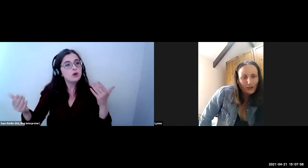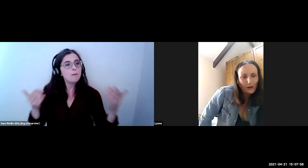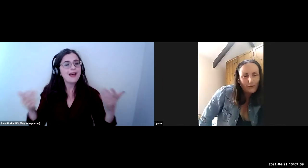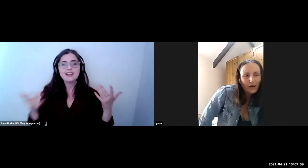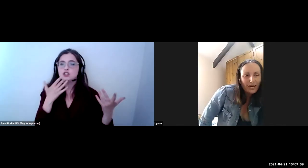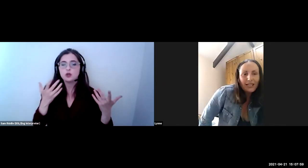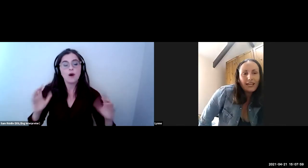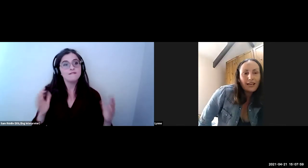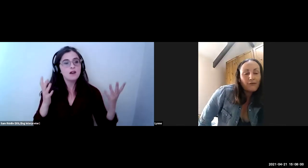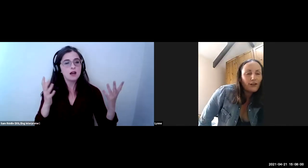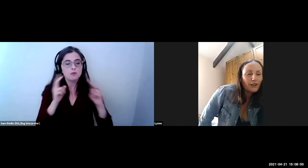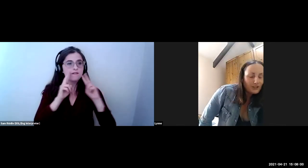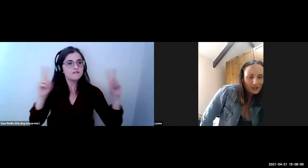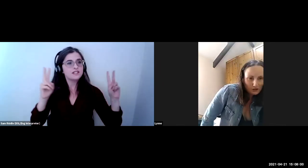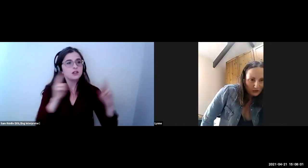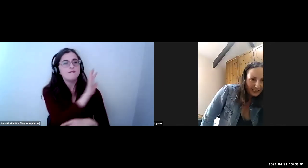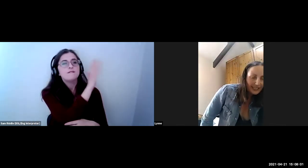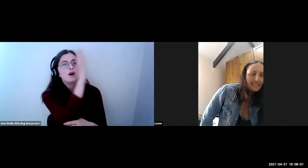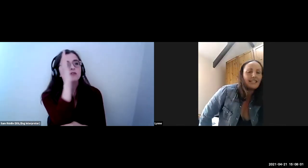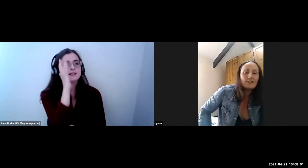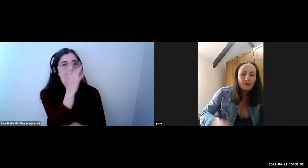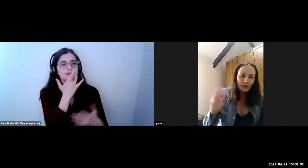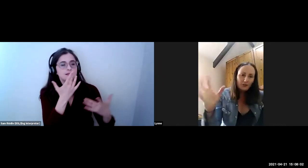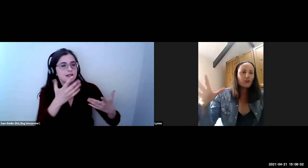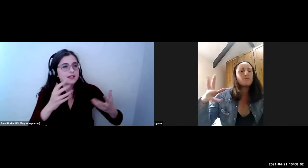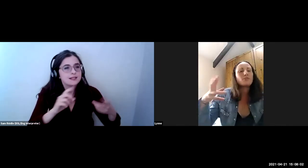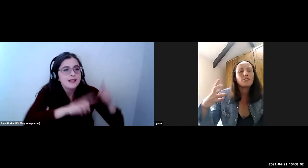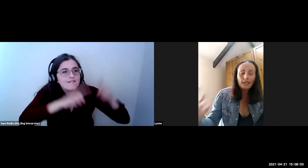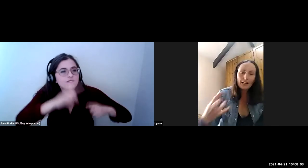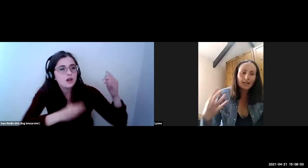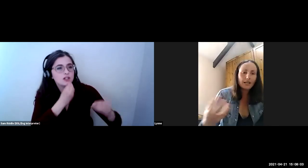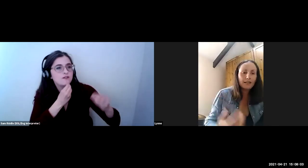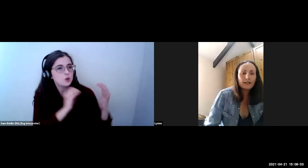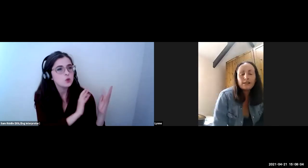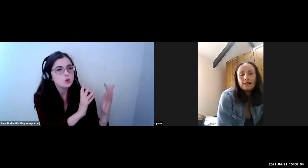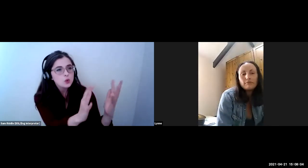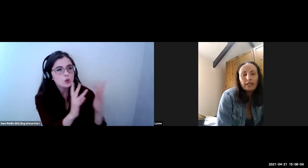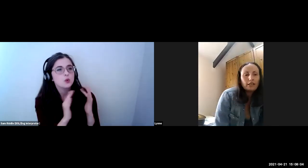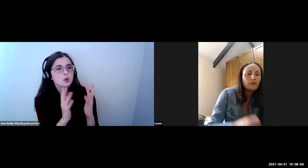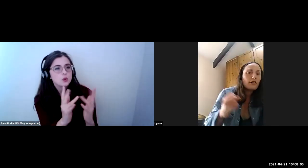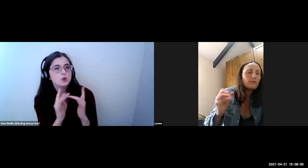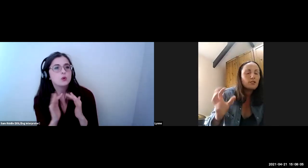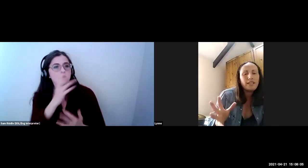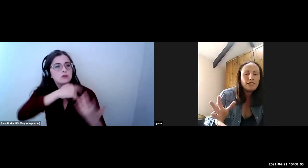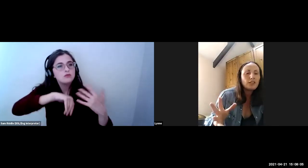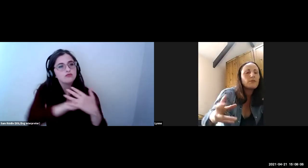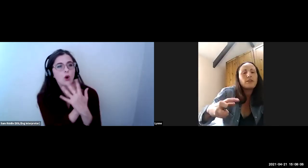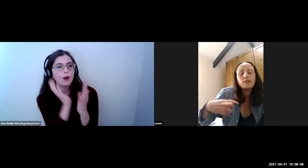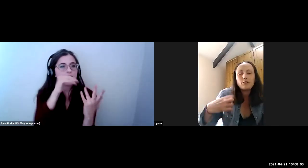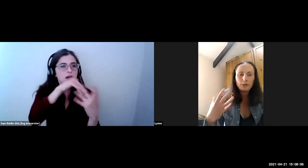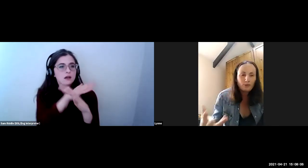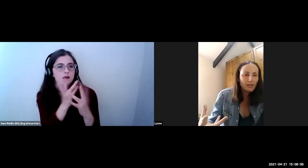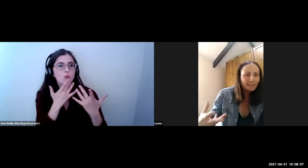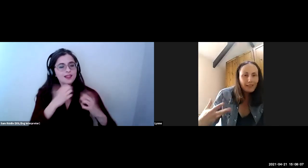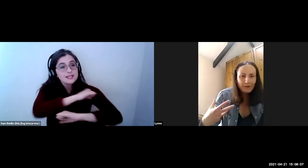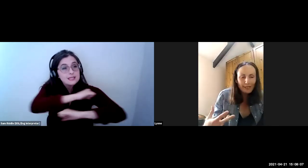vision of forests and trees and diverse crops in kind of growing between each other with a lot